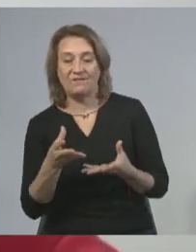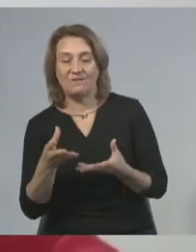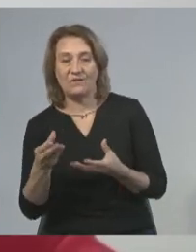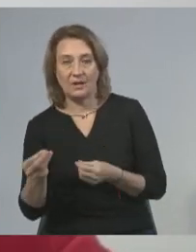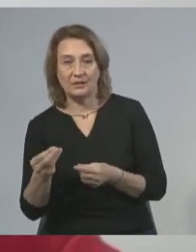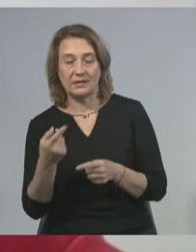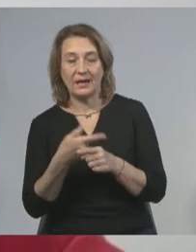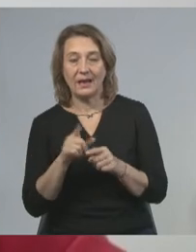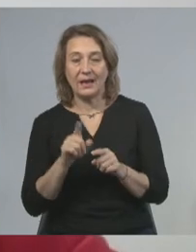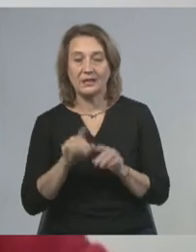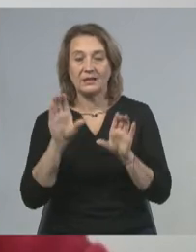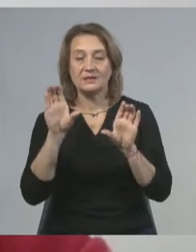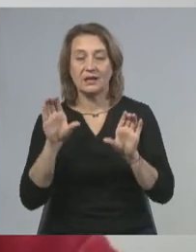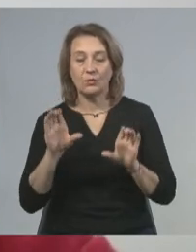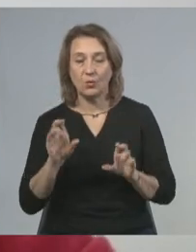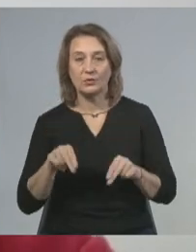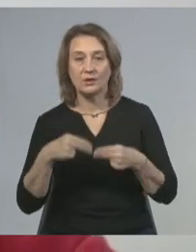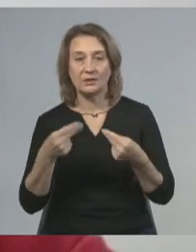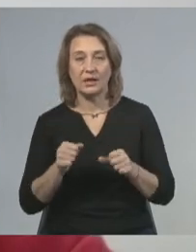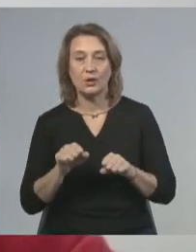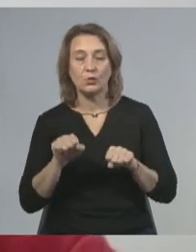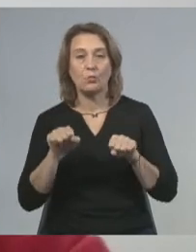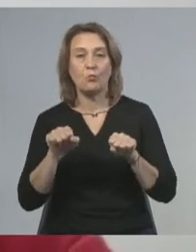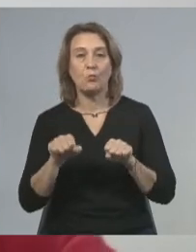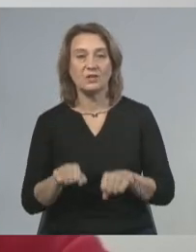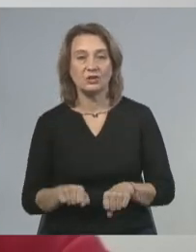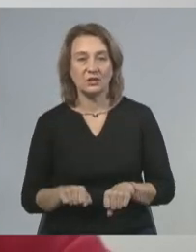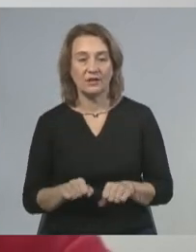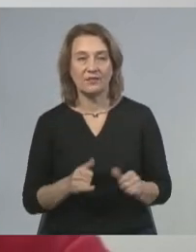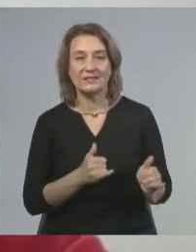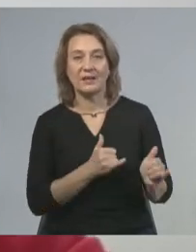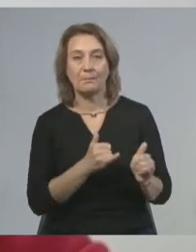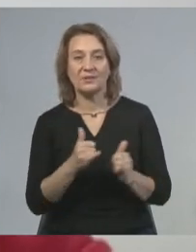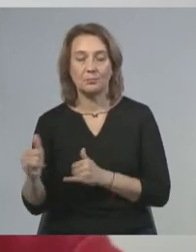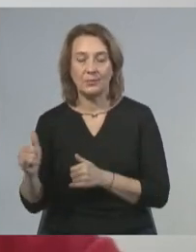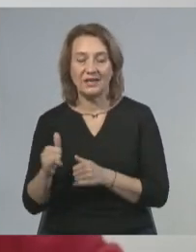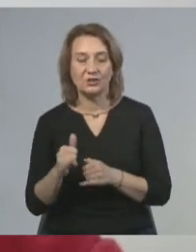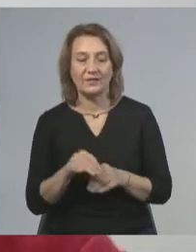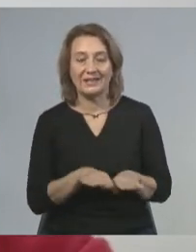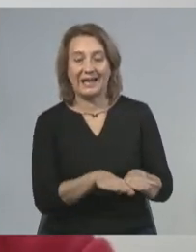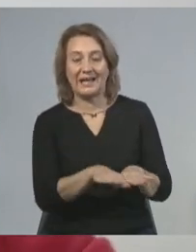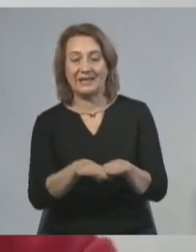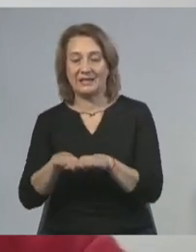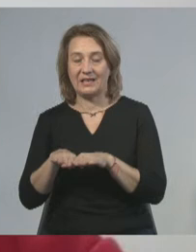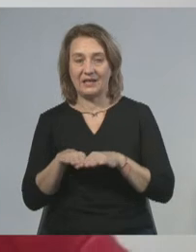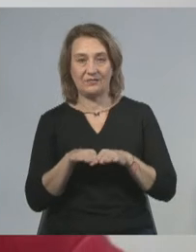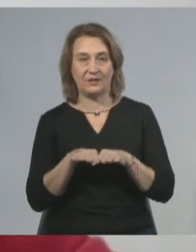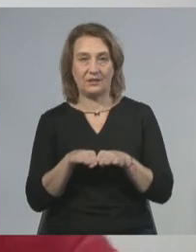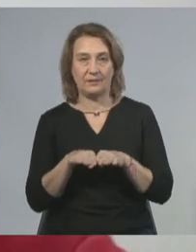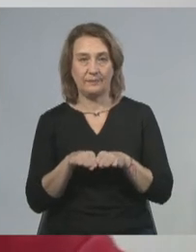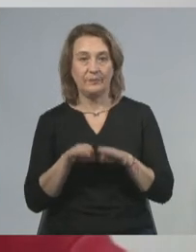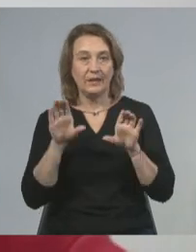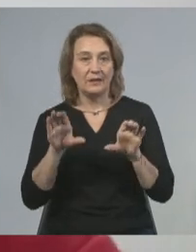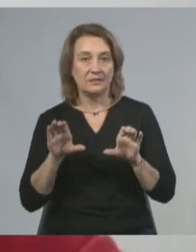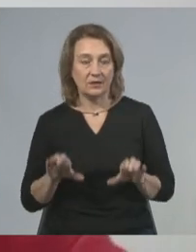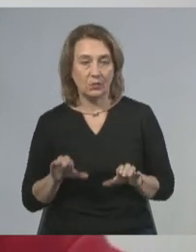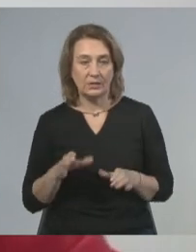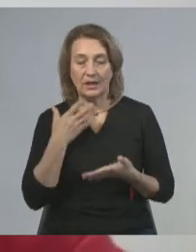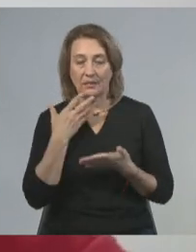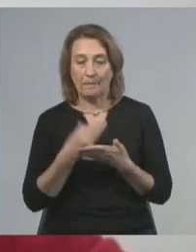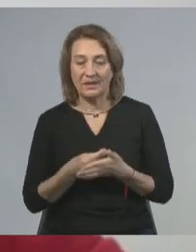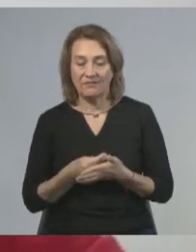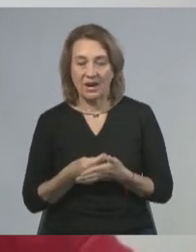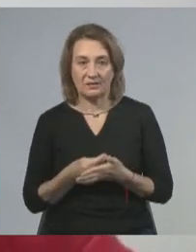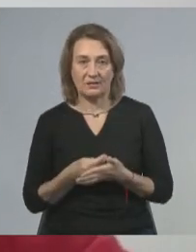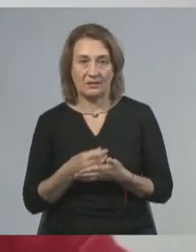on the media or who are owners of the media we need to do something with them because of the condition shells shall be